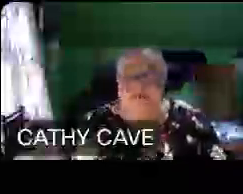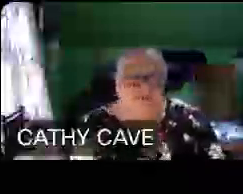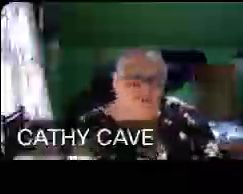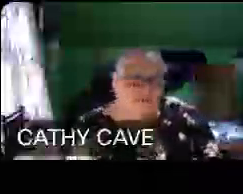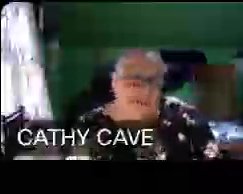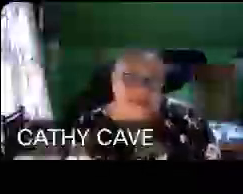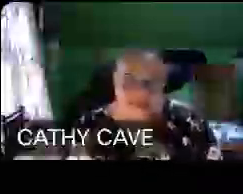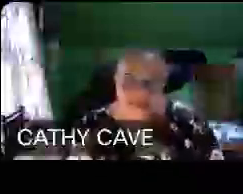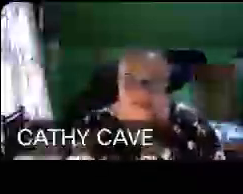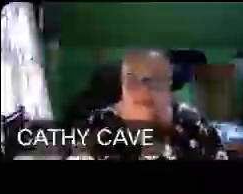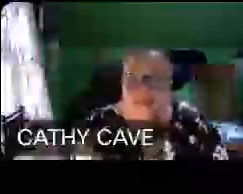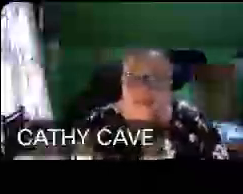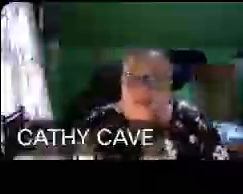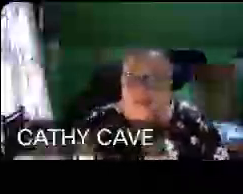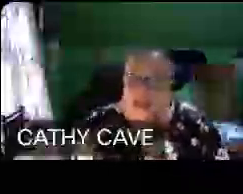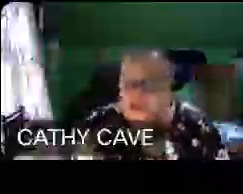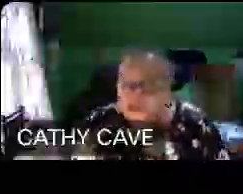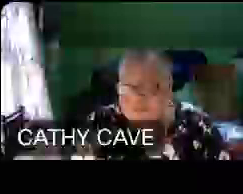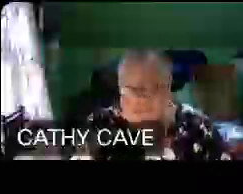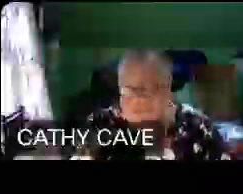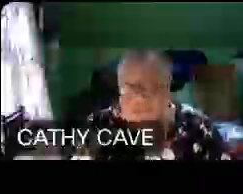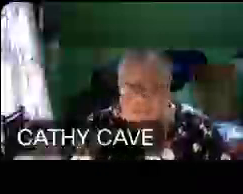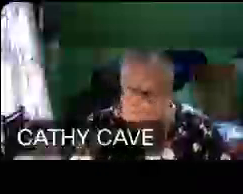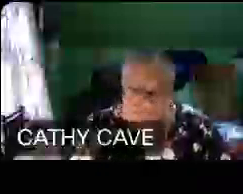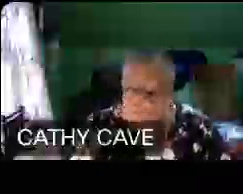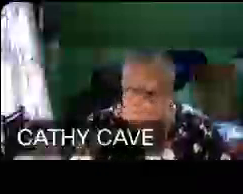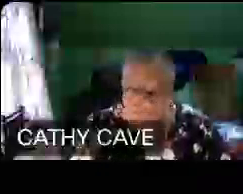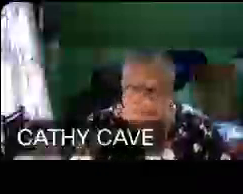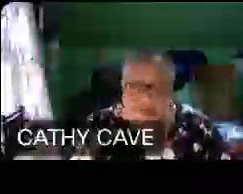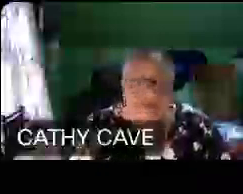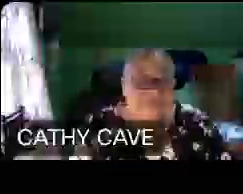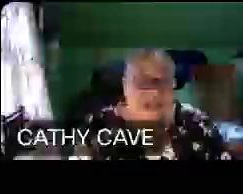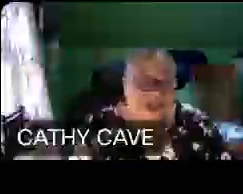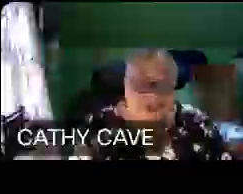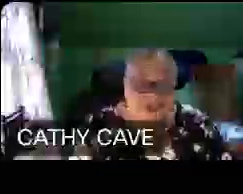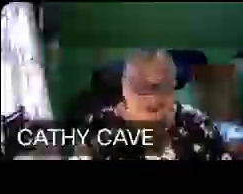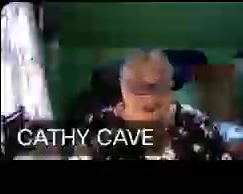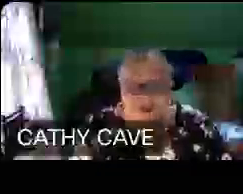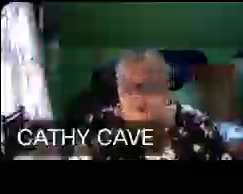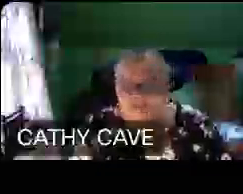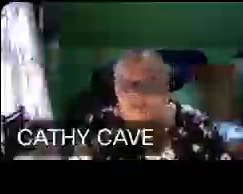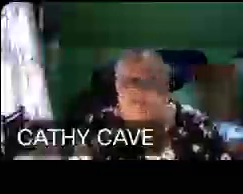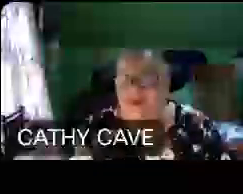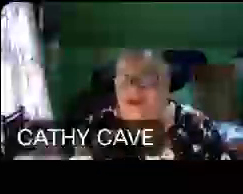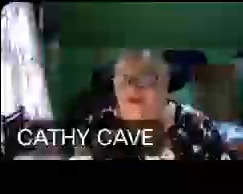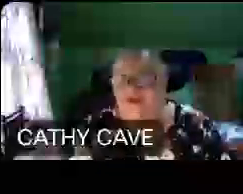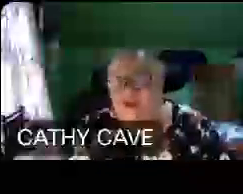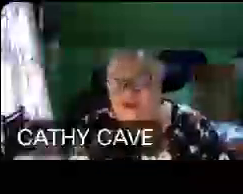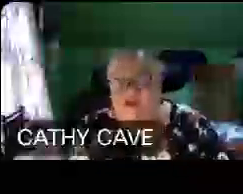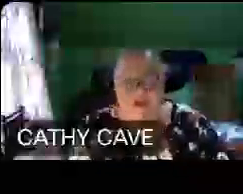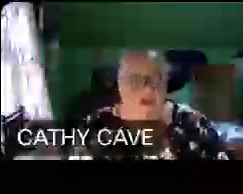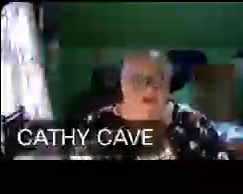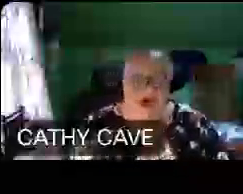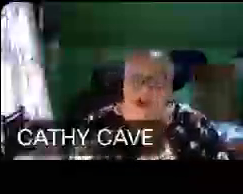may be hopeful for somebody else. It's not about giving advice. It's not about pressuring people to follow the rules